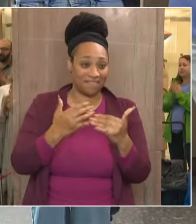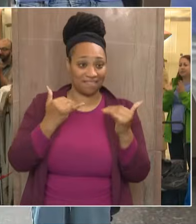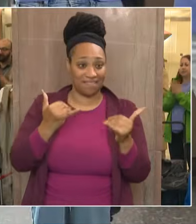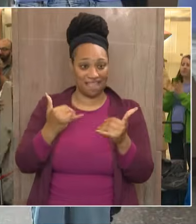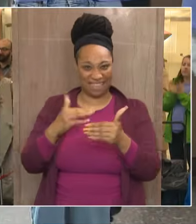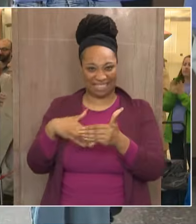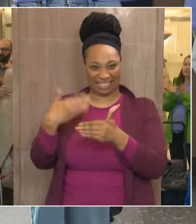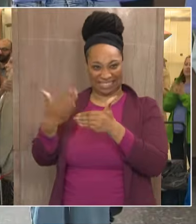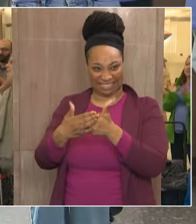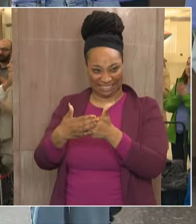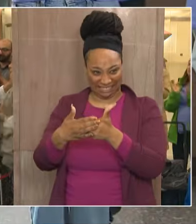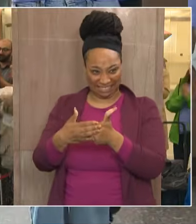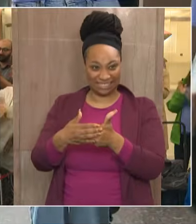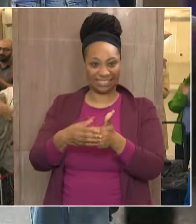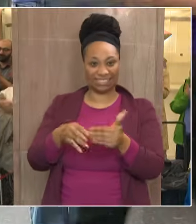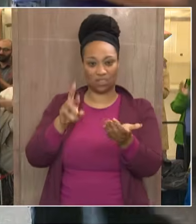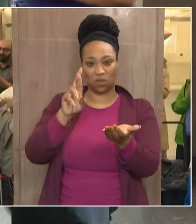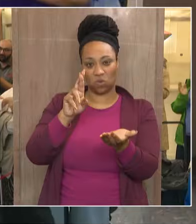Development.